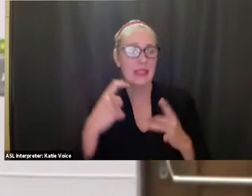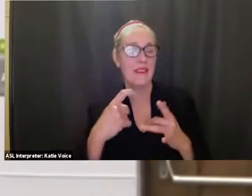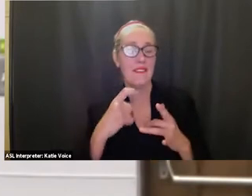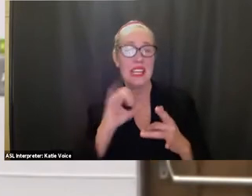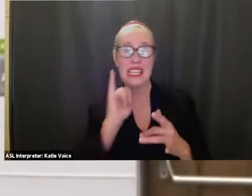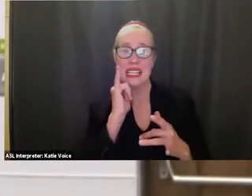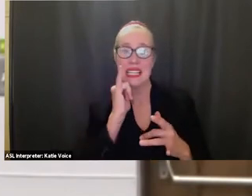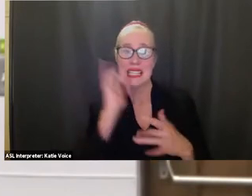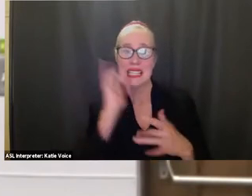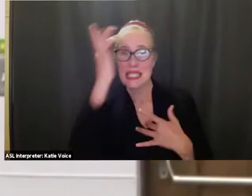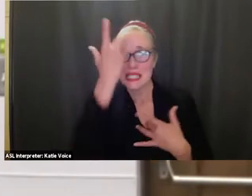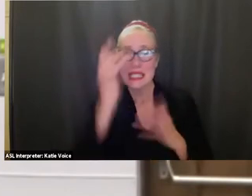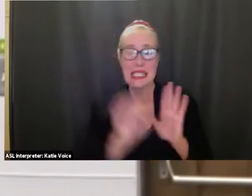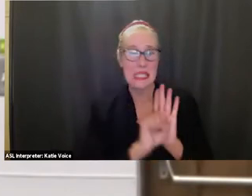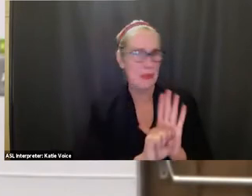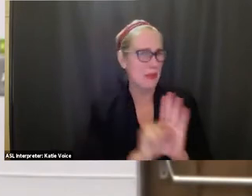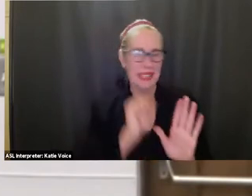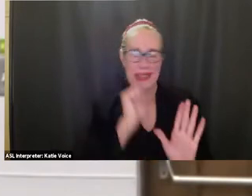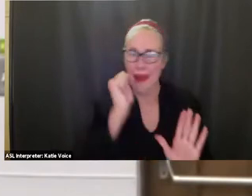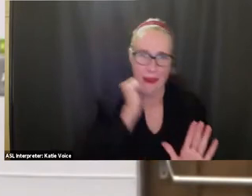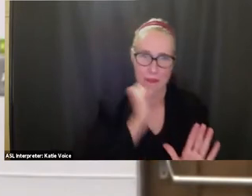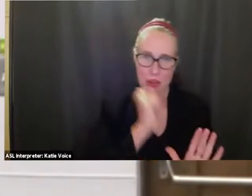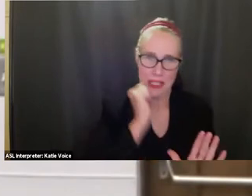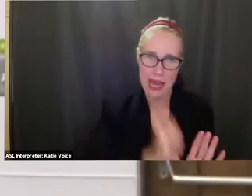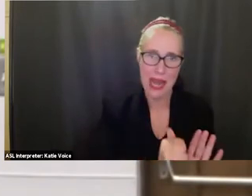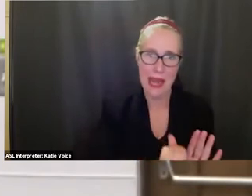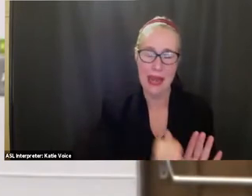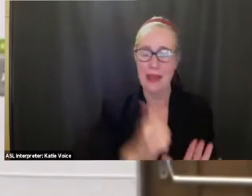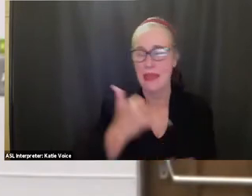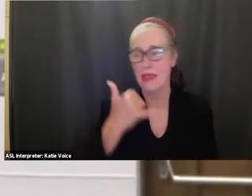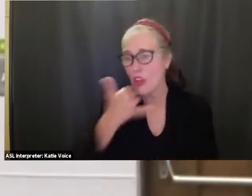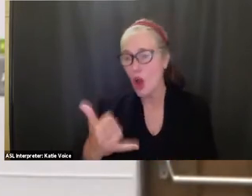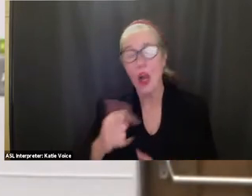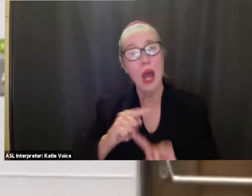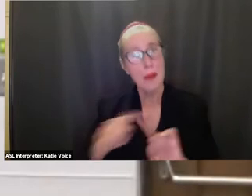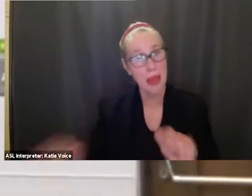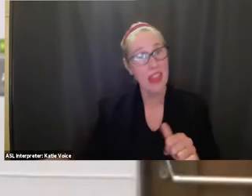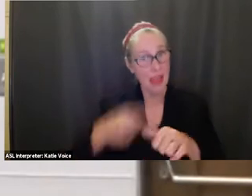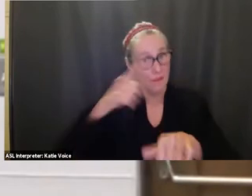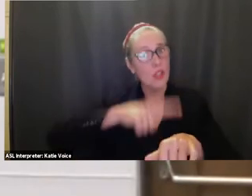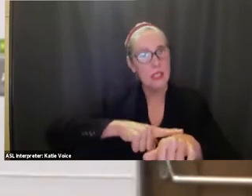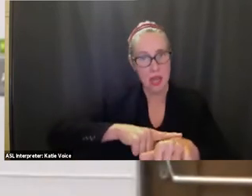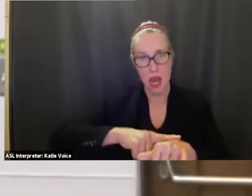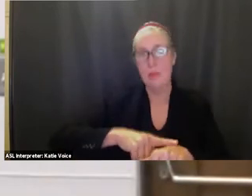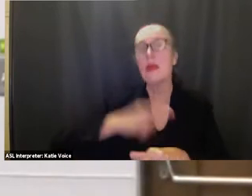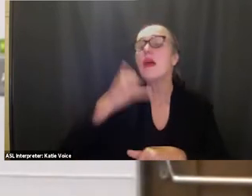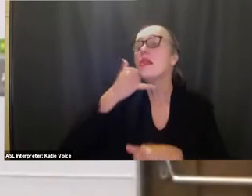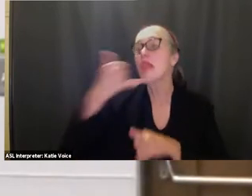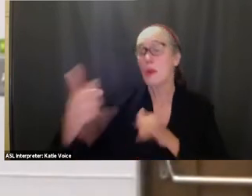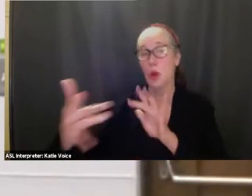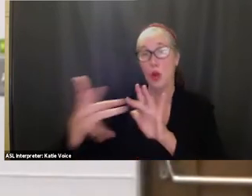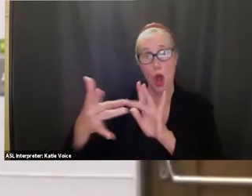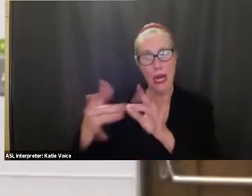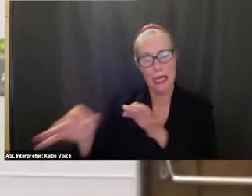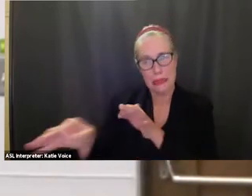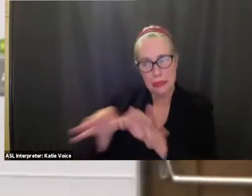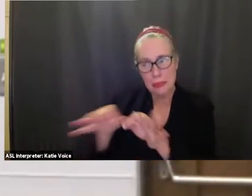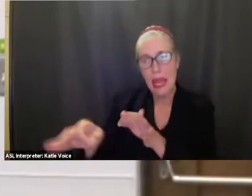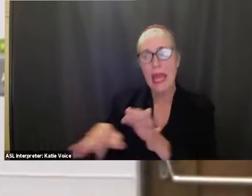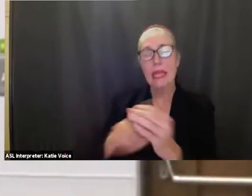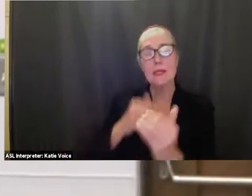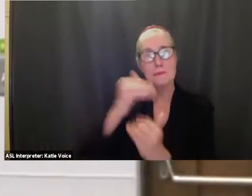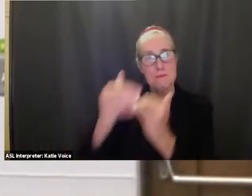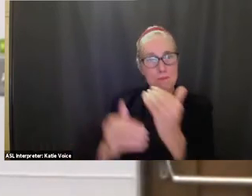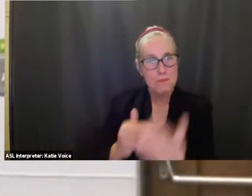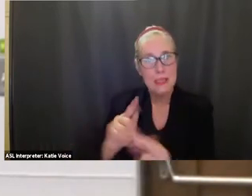time um let's say it's over a period of a week they'll call that first time and walk them through a number